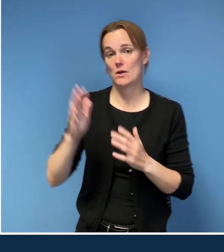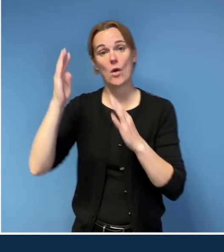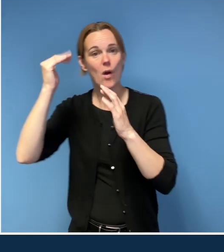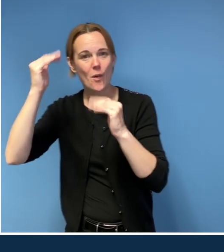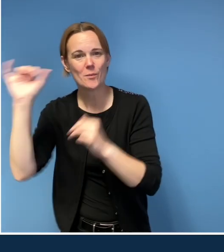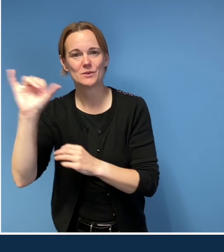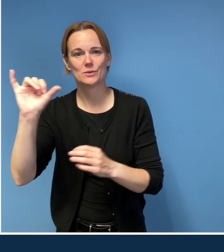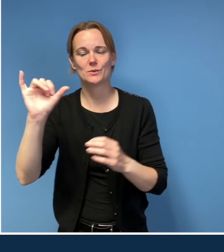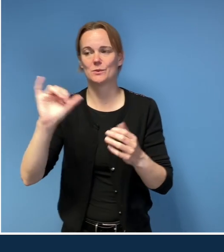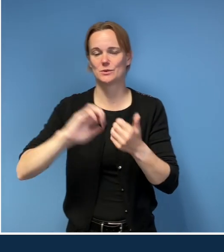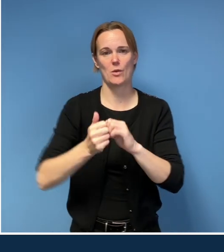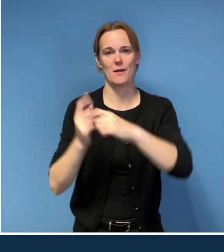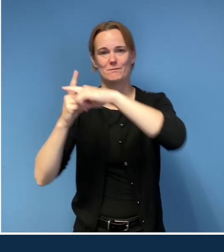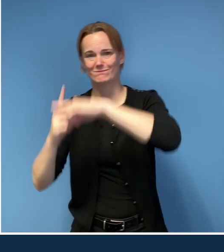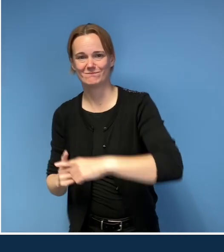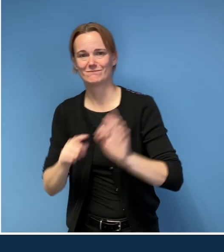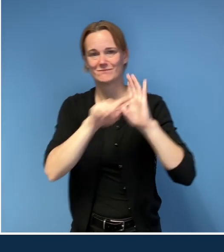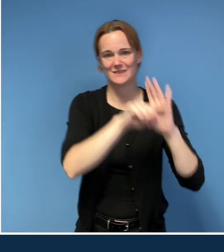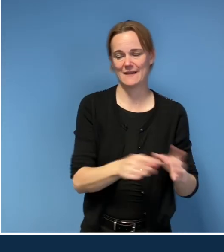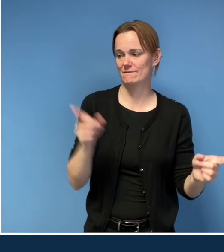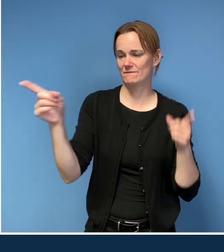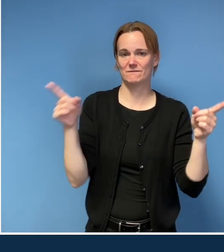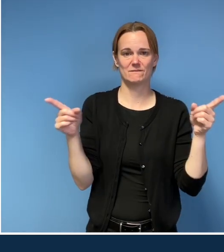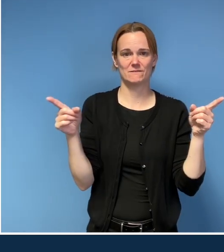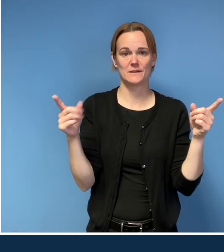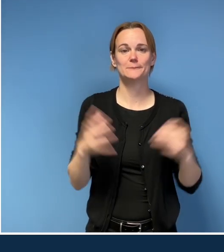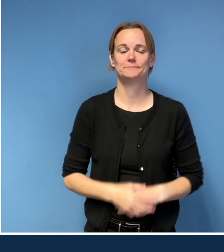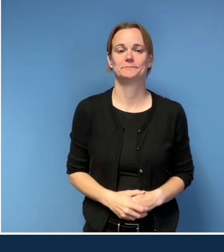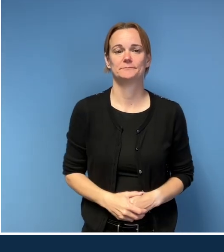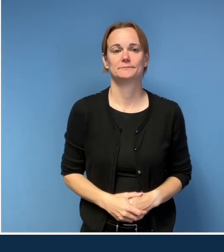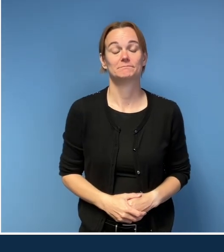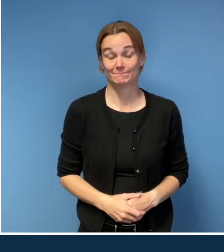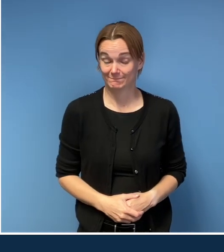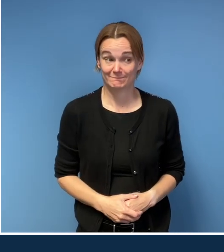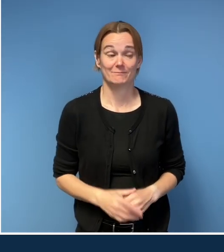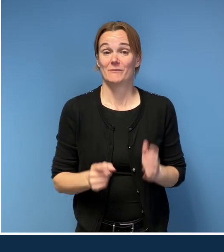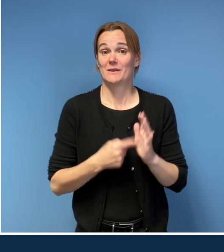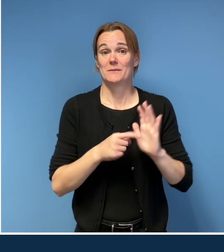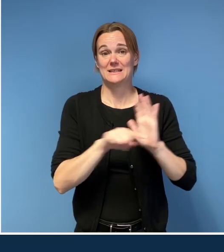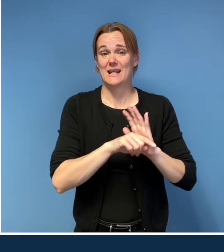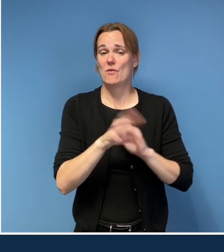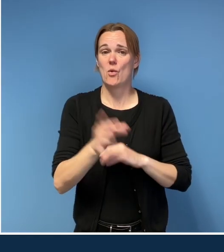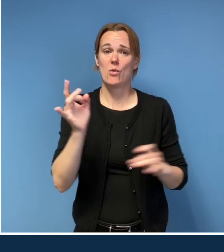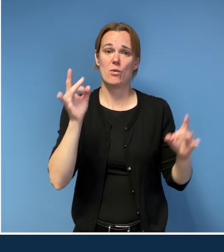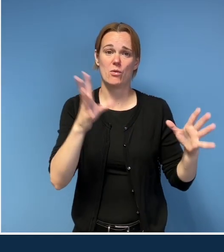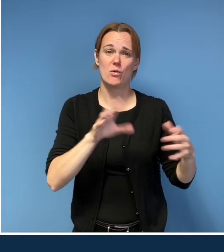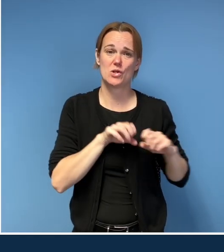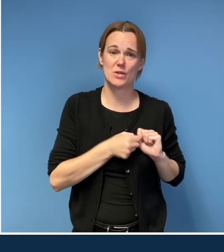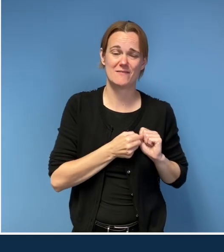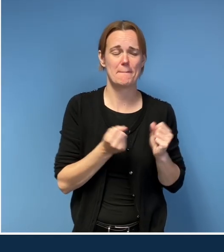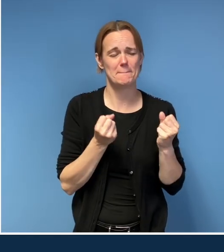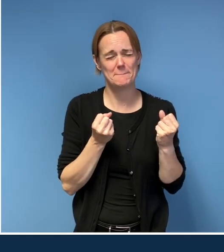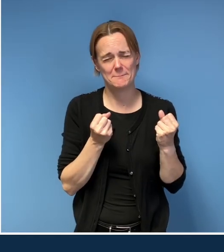you can get caught up in the grief. The grief can be overwhelming. There's deep intergenerational trauma